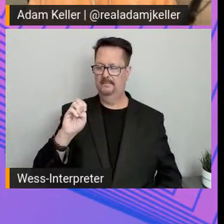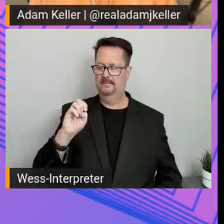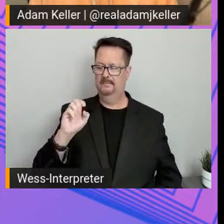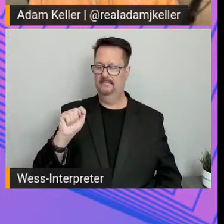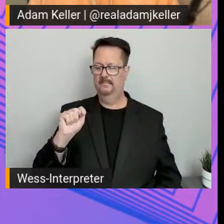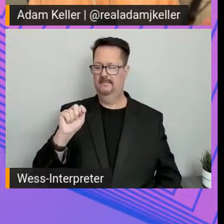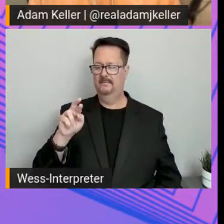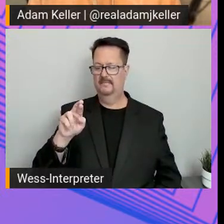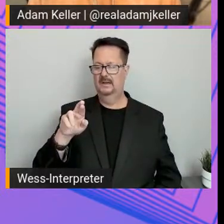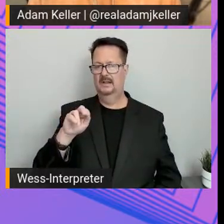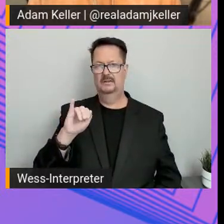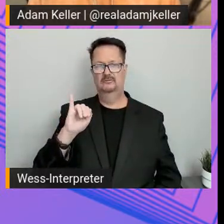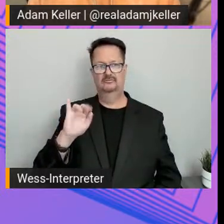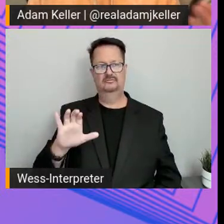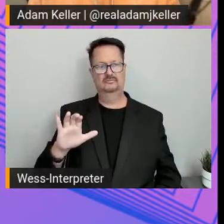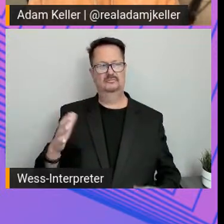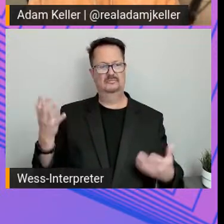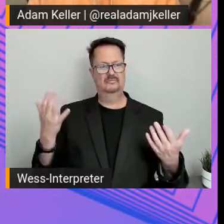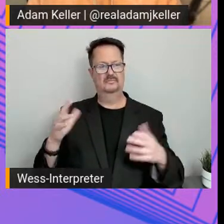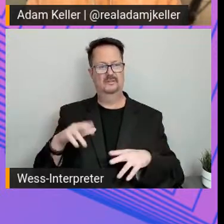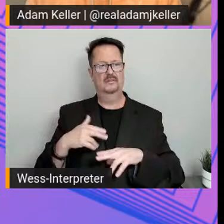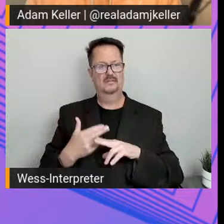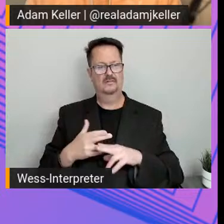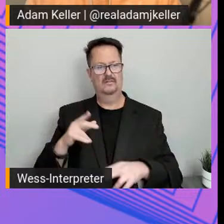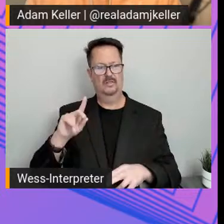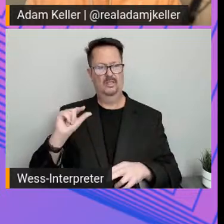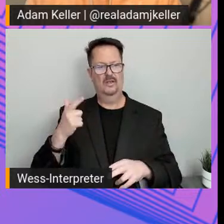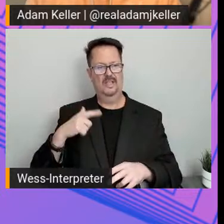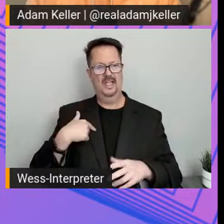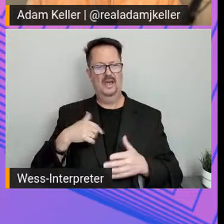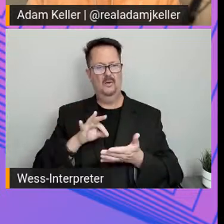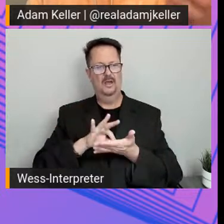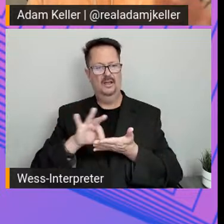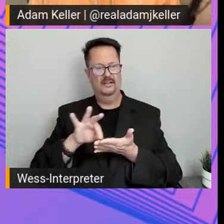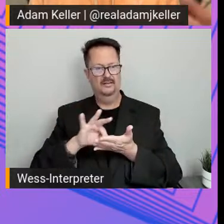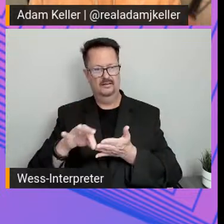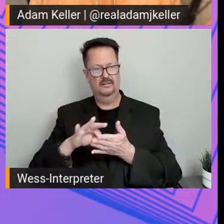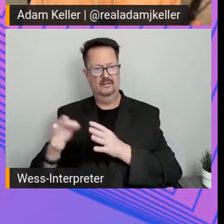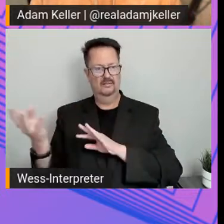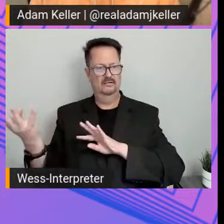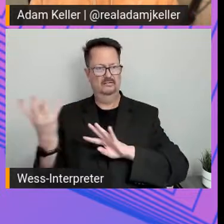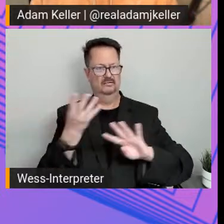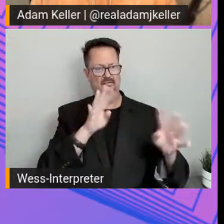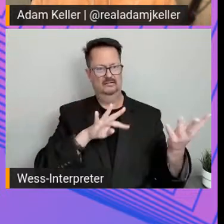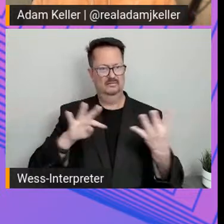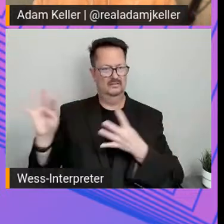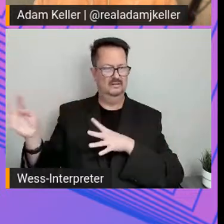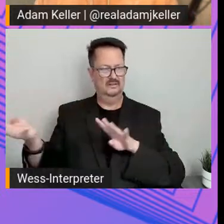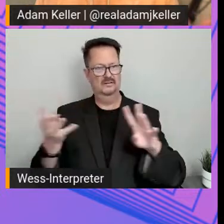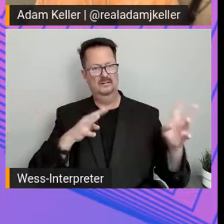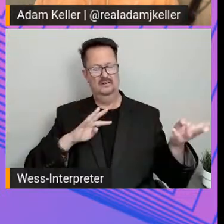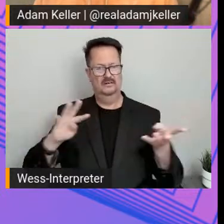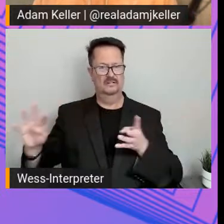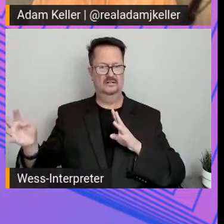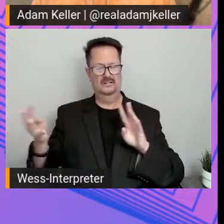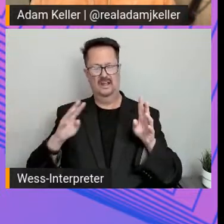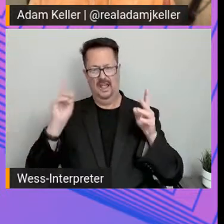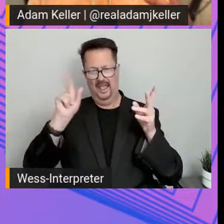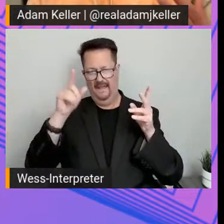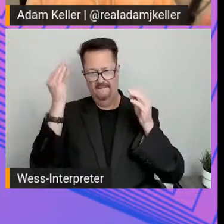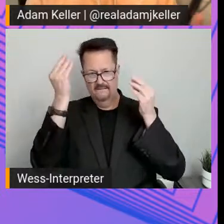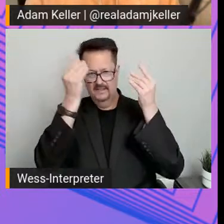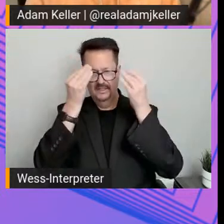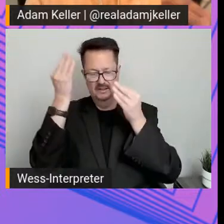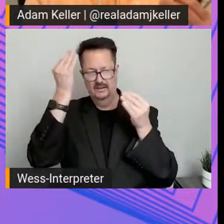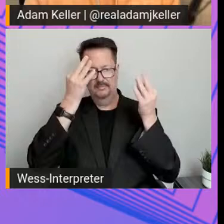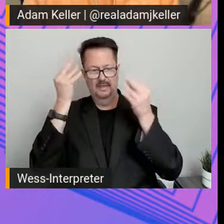scaling my application in and out as my traffic patterns, scale in and out? I need to think about